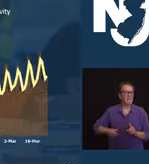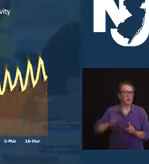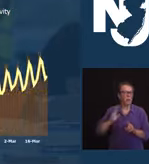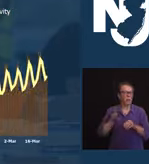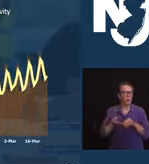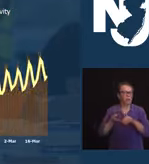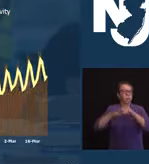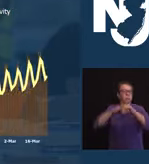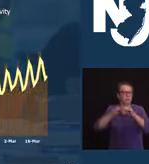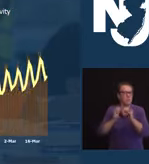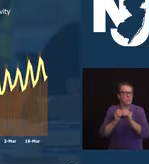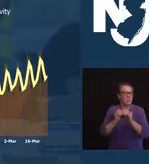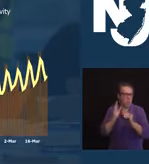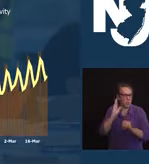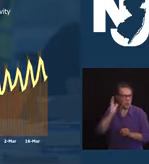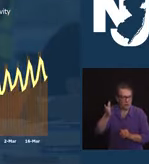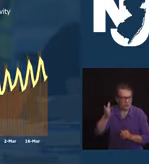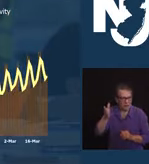for the